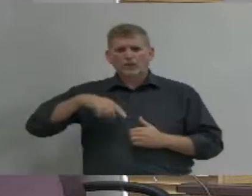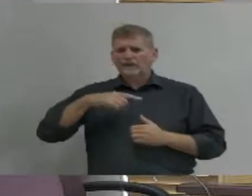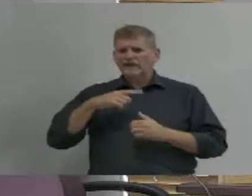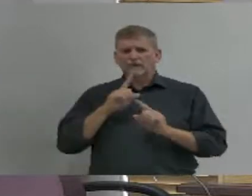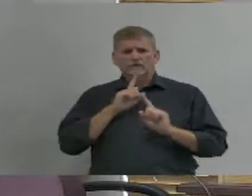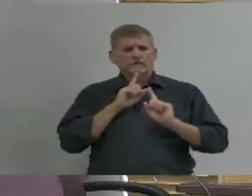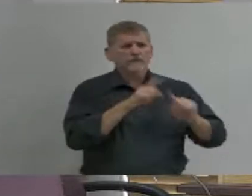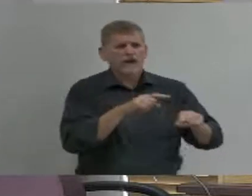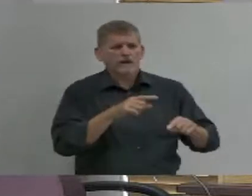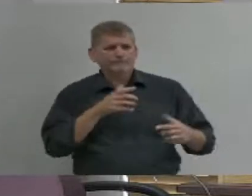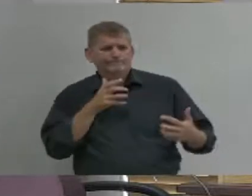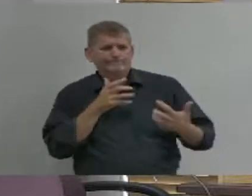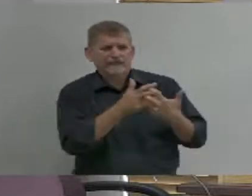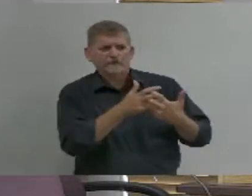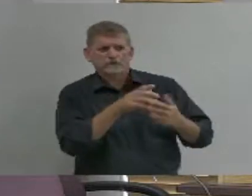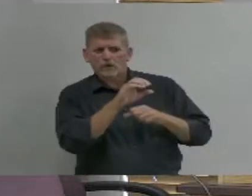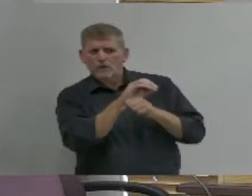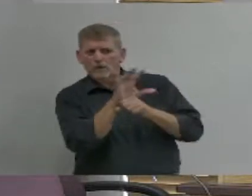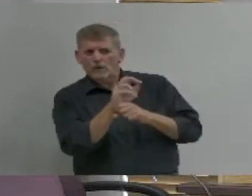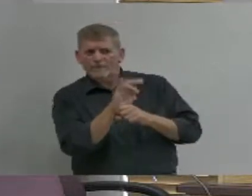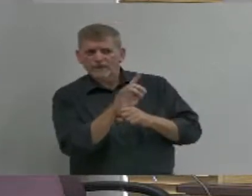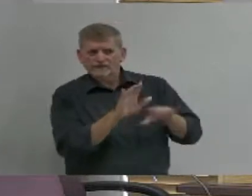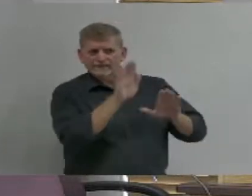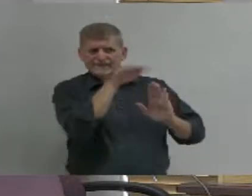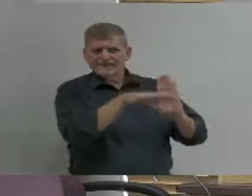to it, and it seems to me like we had some